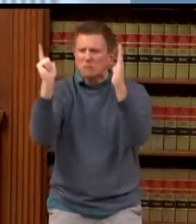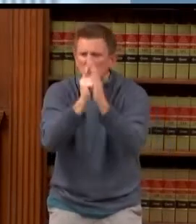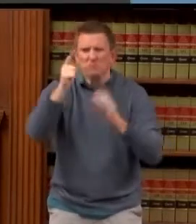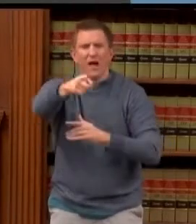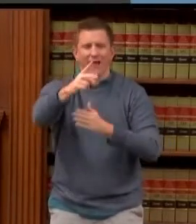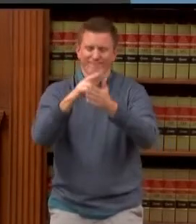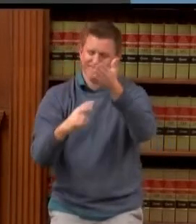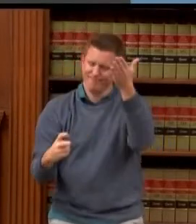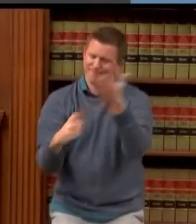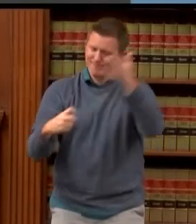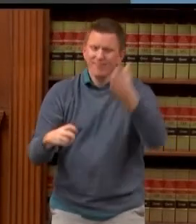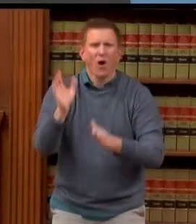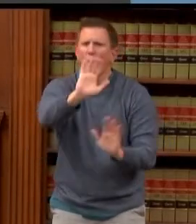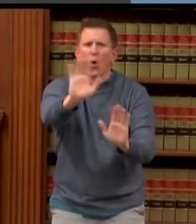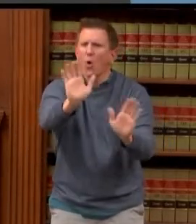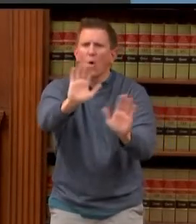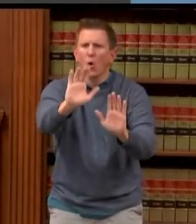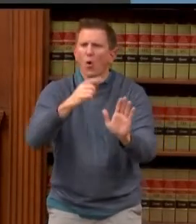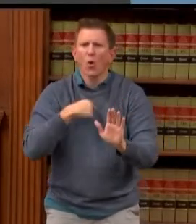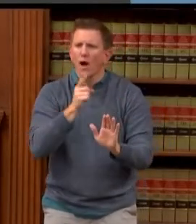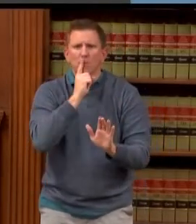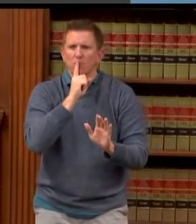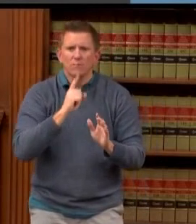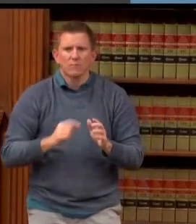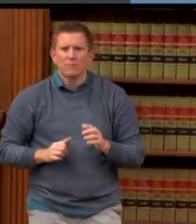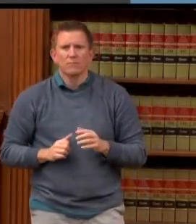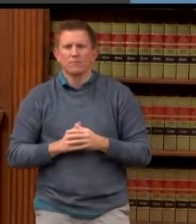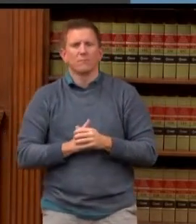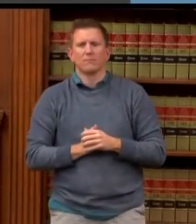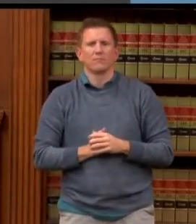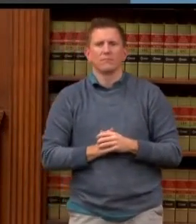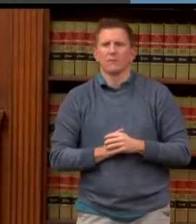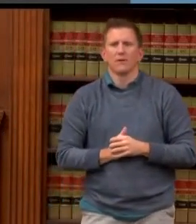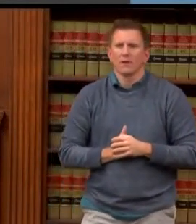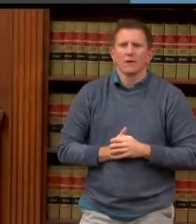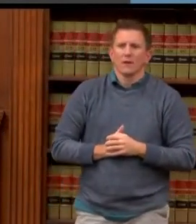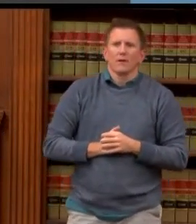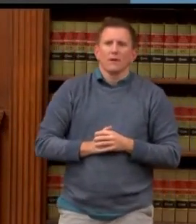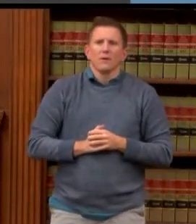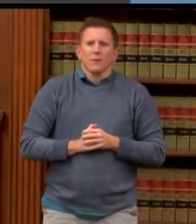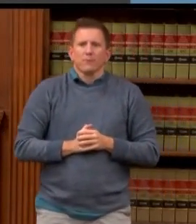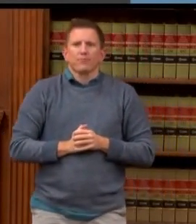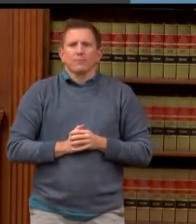Okay, another question? Any other questions? Got a few minutes left.